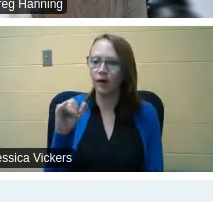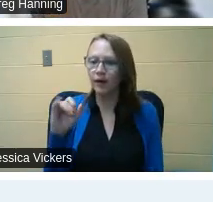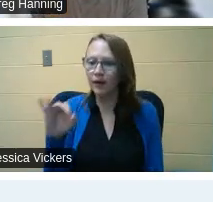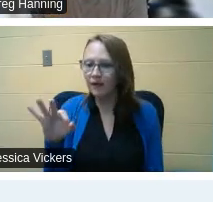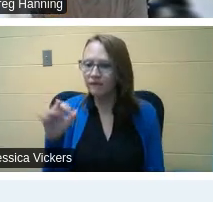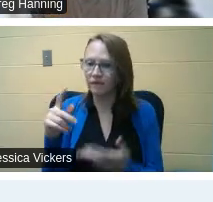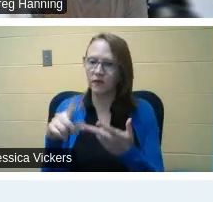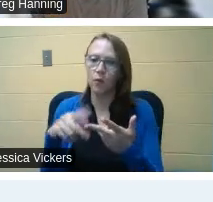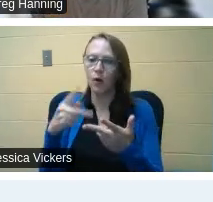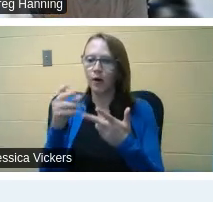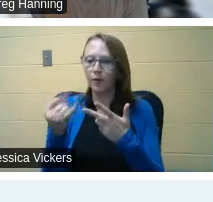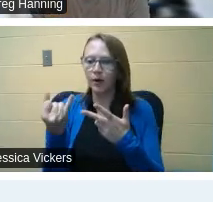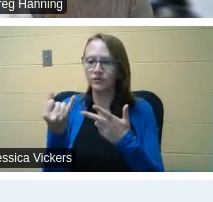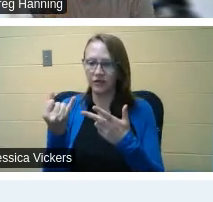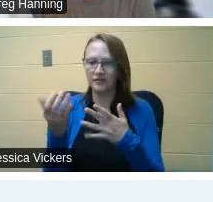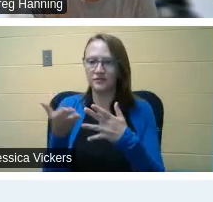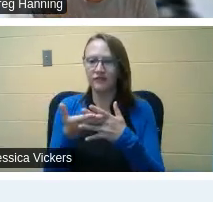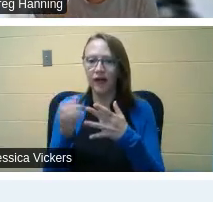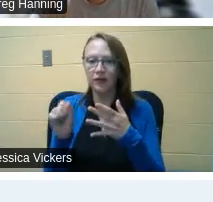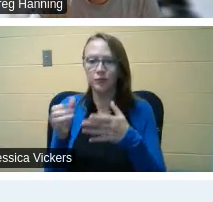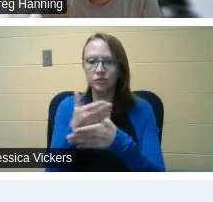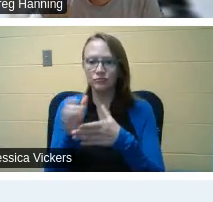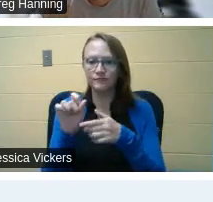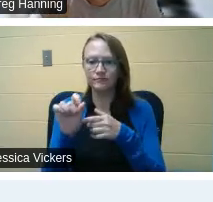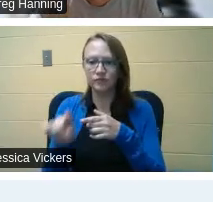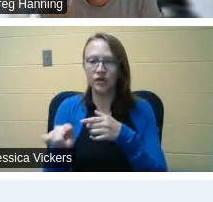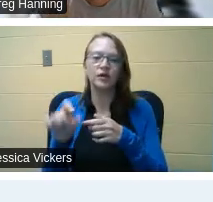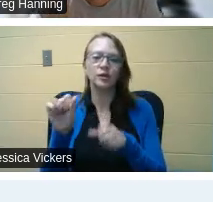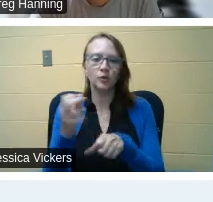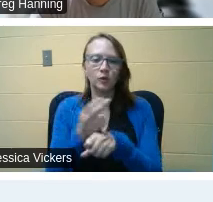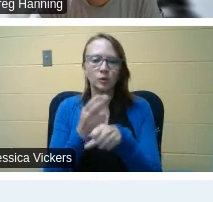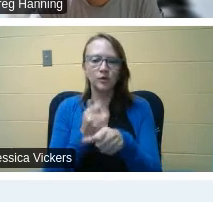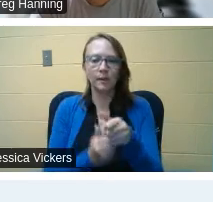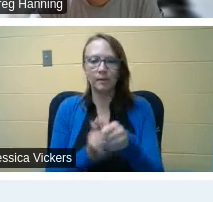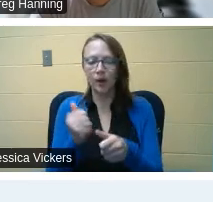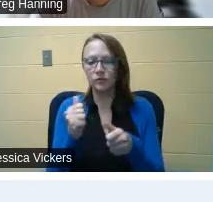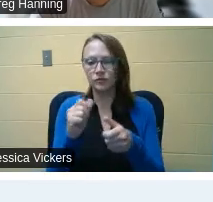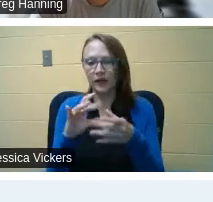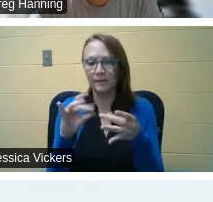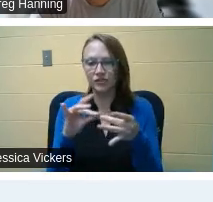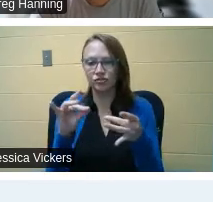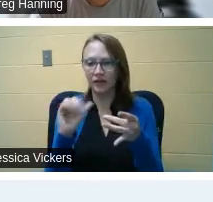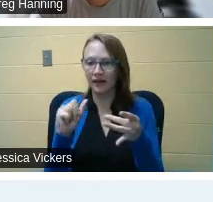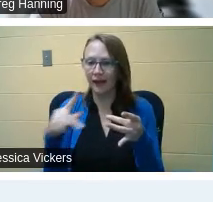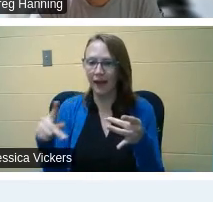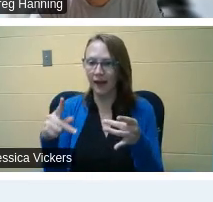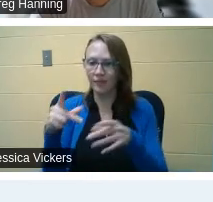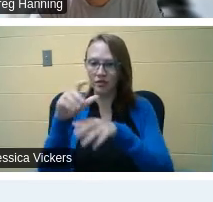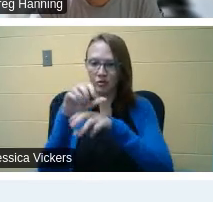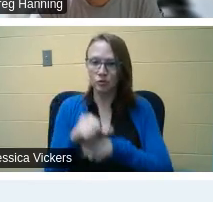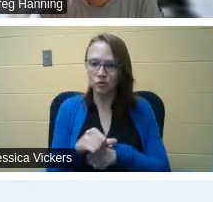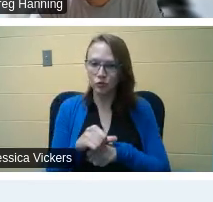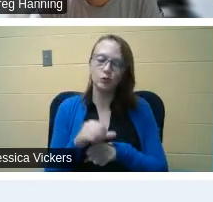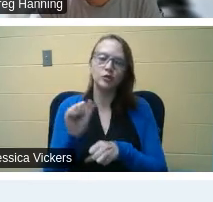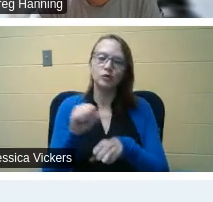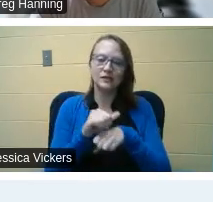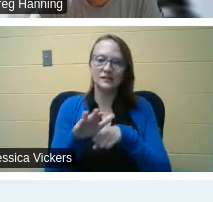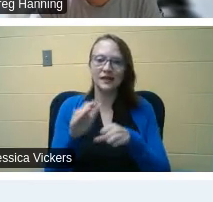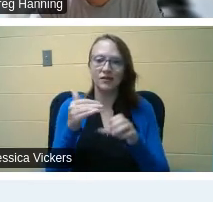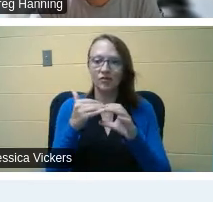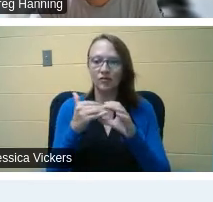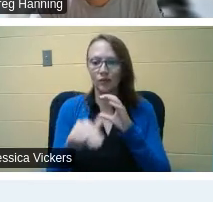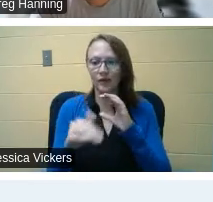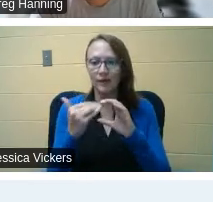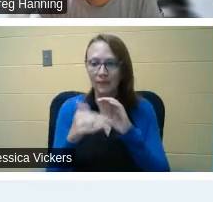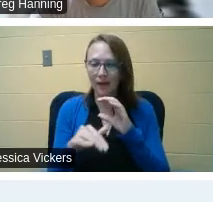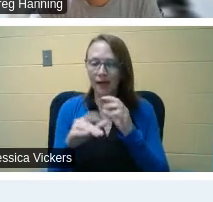use most messaging apps that you're used to. You can send via email. You can definitely